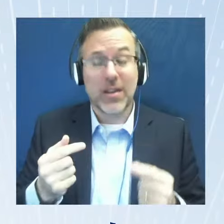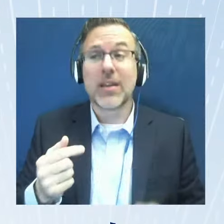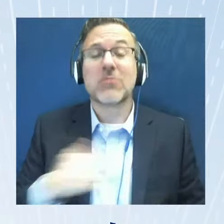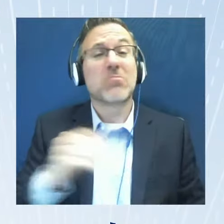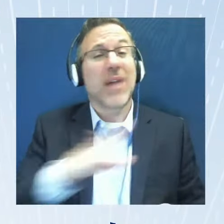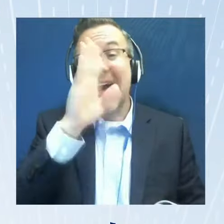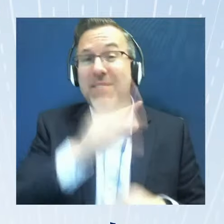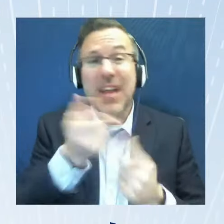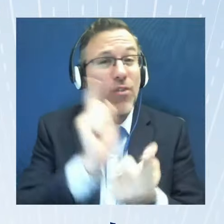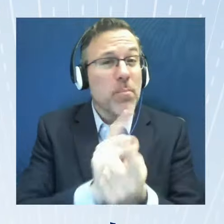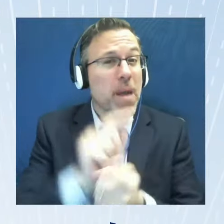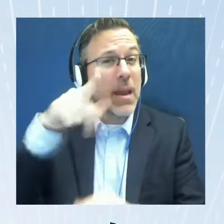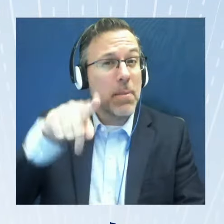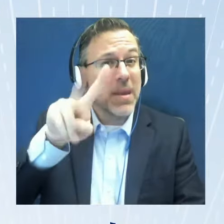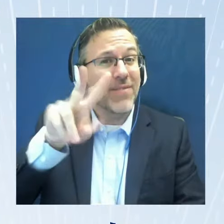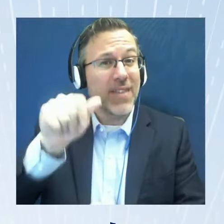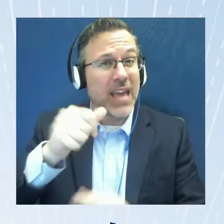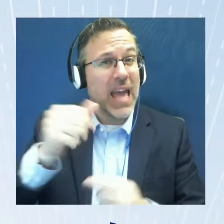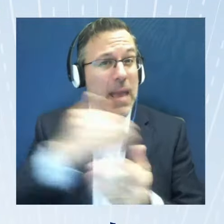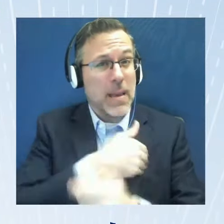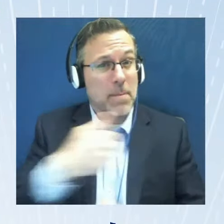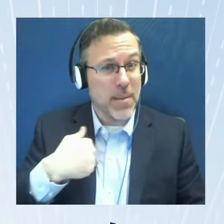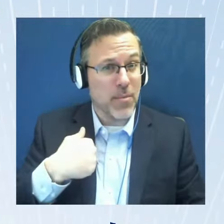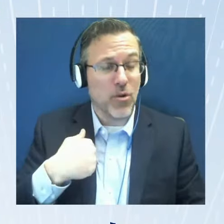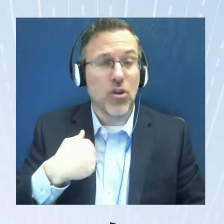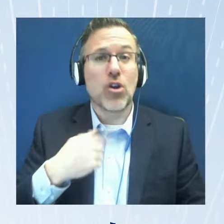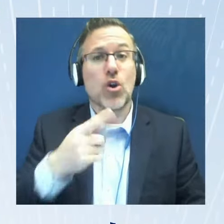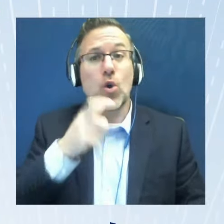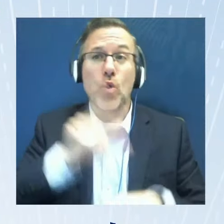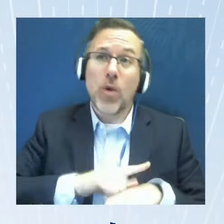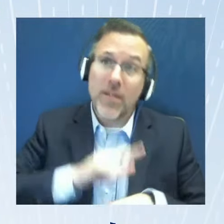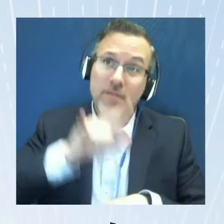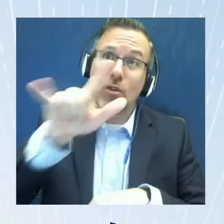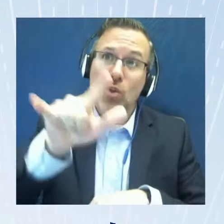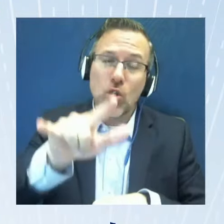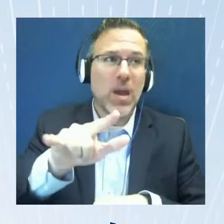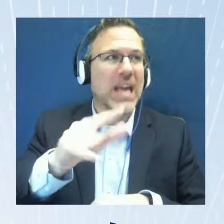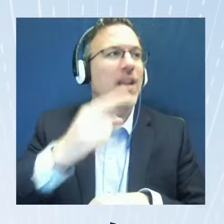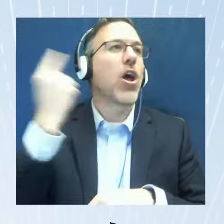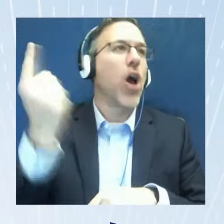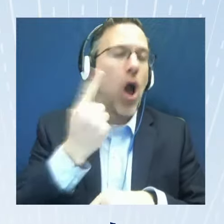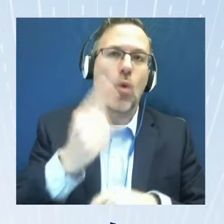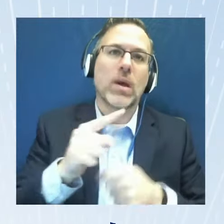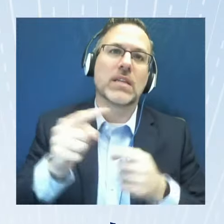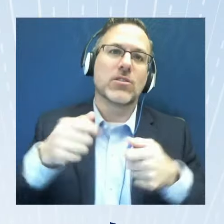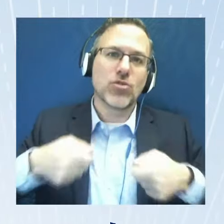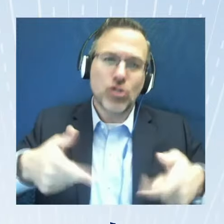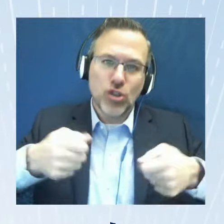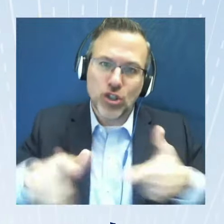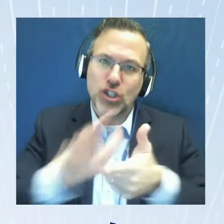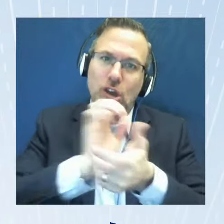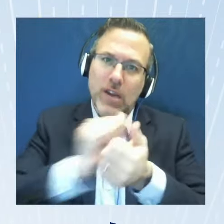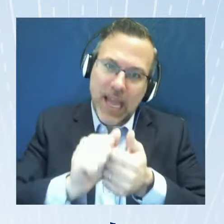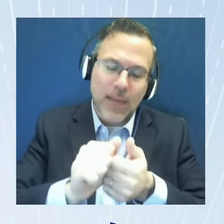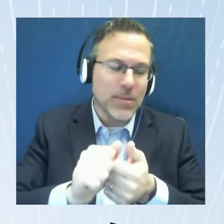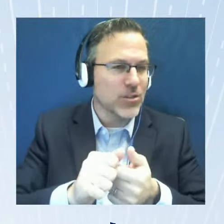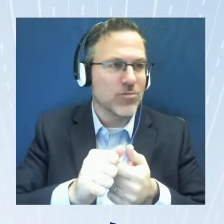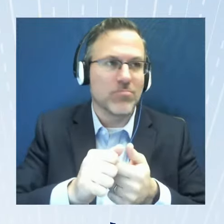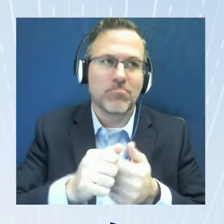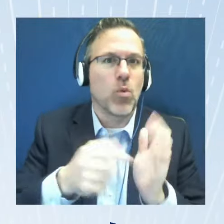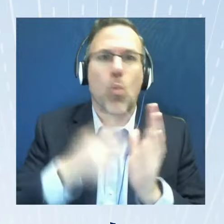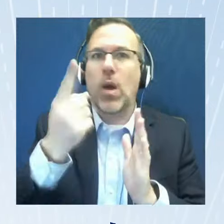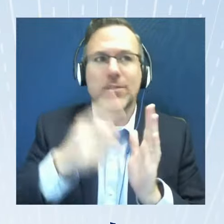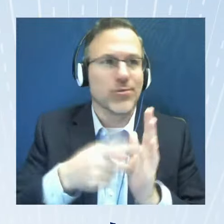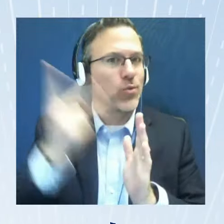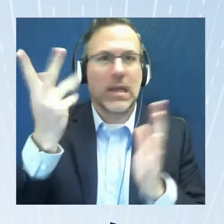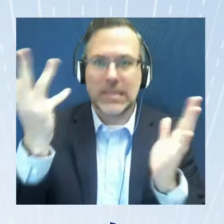ever, who didn't have their chair damaged at some point. Of all of the issues that we work on, and we work on a lot in the